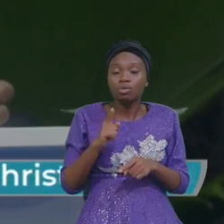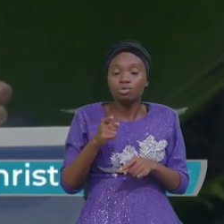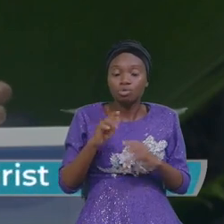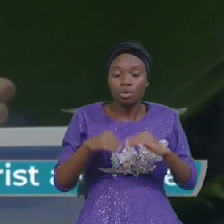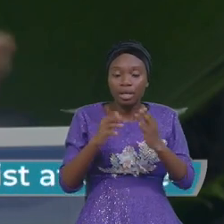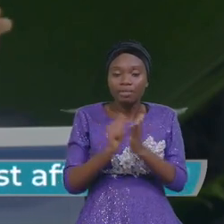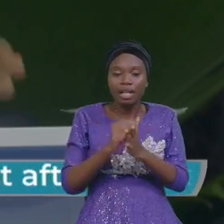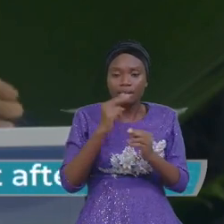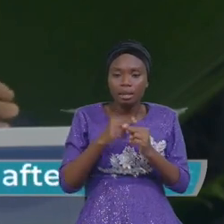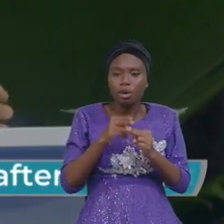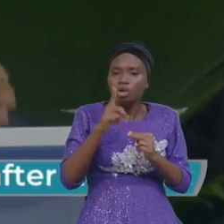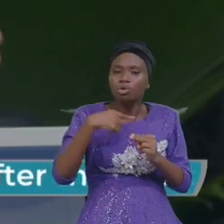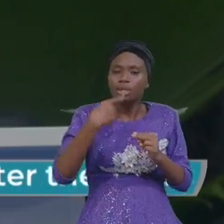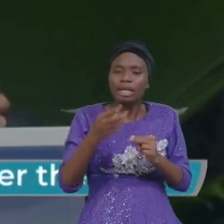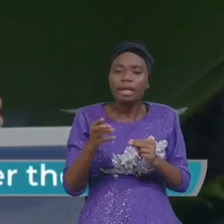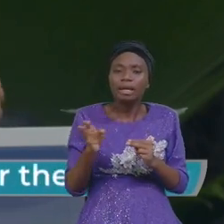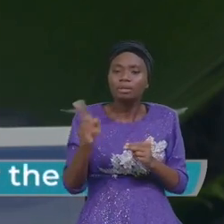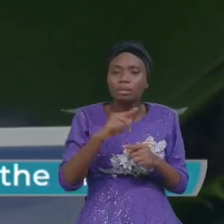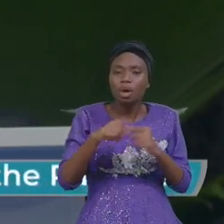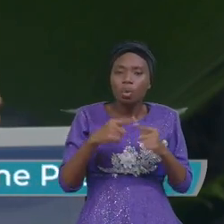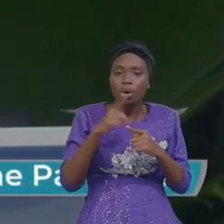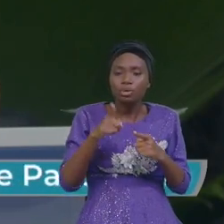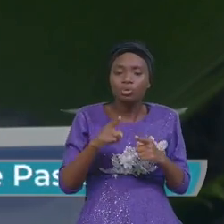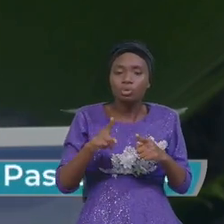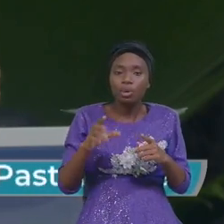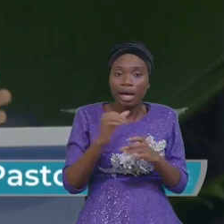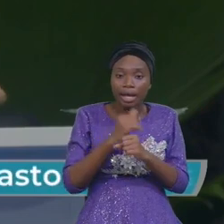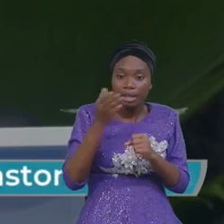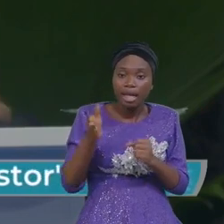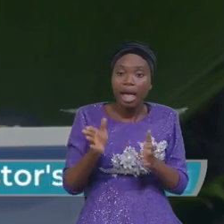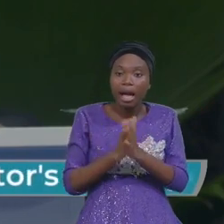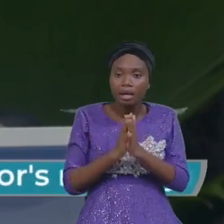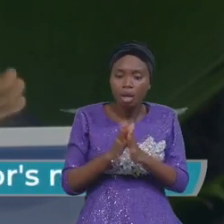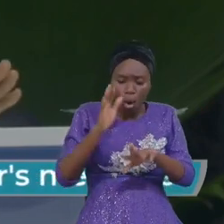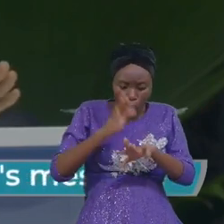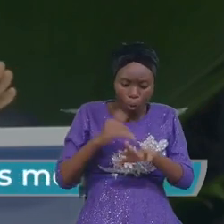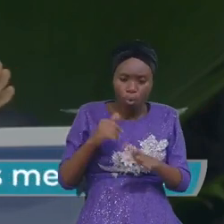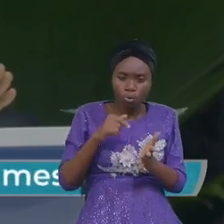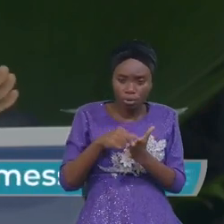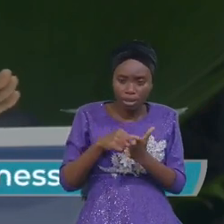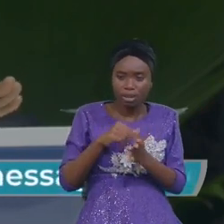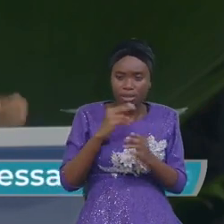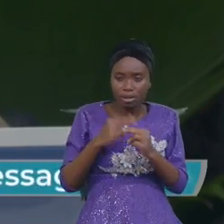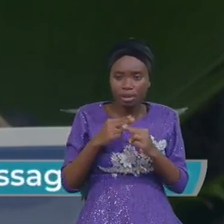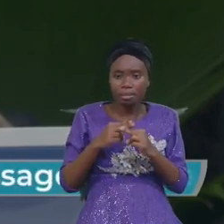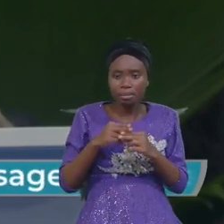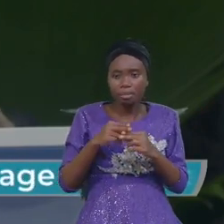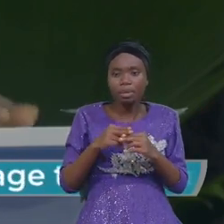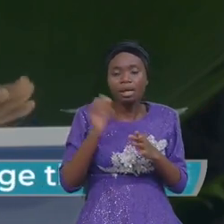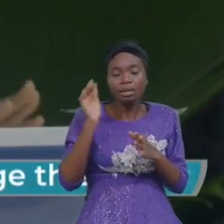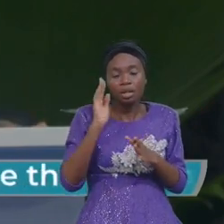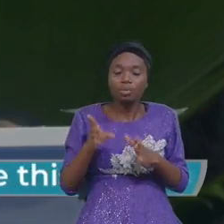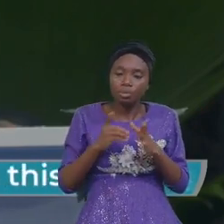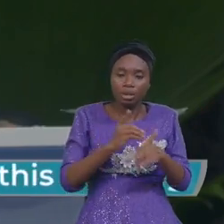you tell them when you get there, this is my name, but call this name, they will direct you.